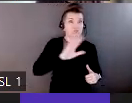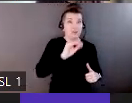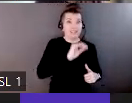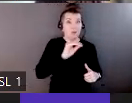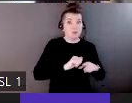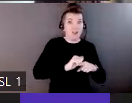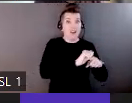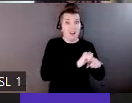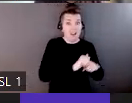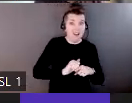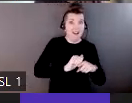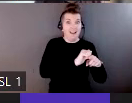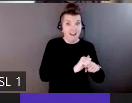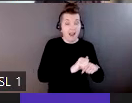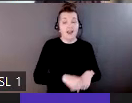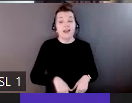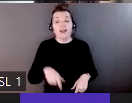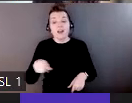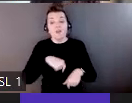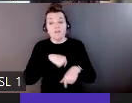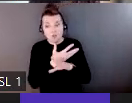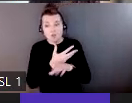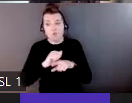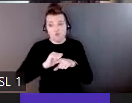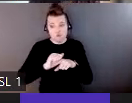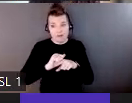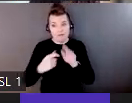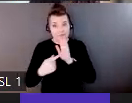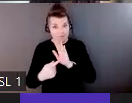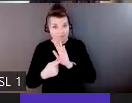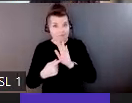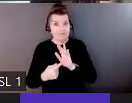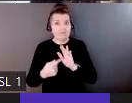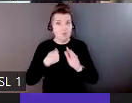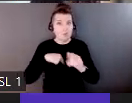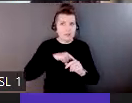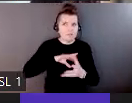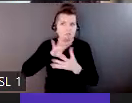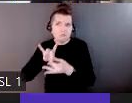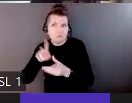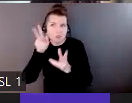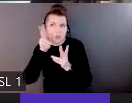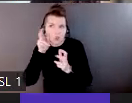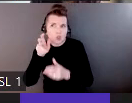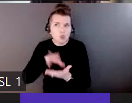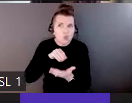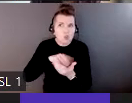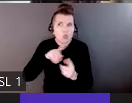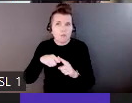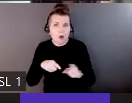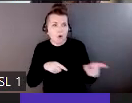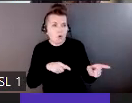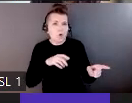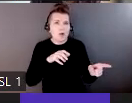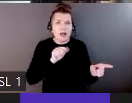do have a virtual training module where we can go in and learn about elder abuse, learn about vulnerable adults, learn about